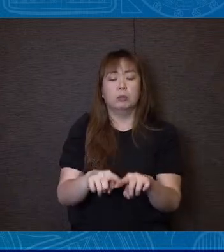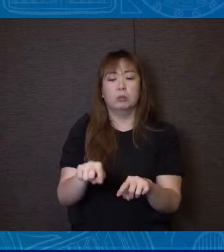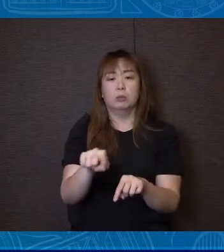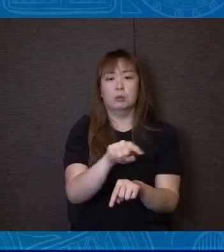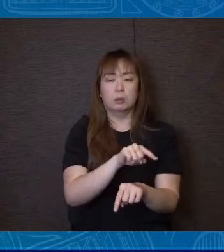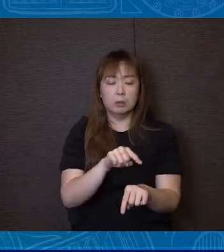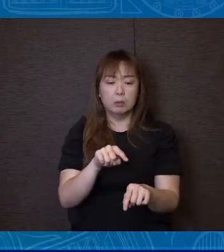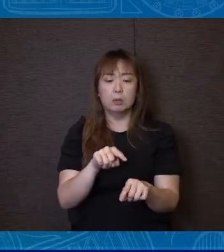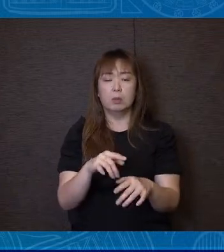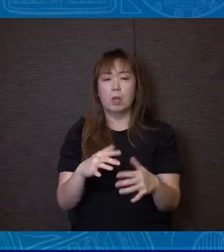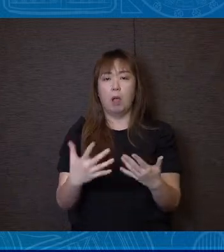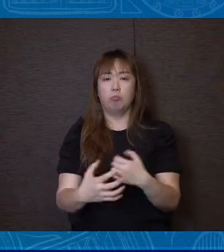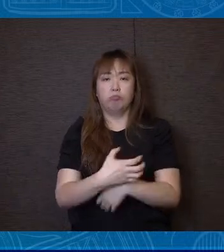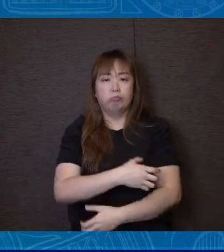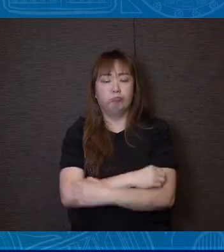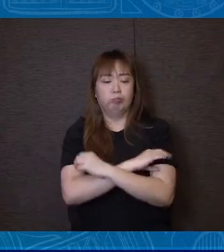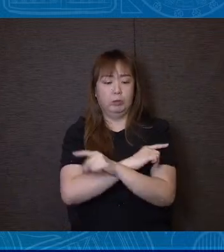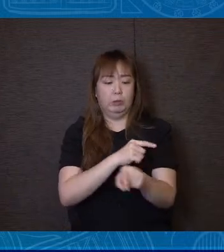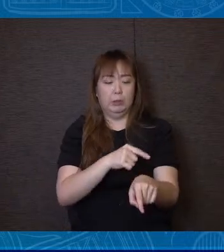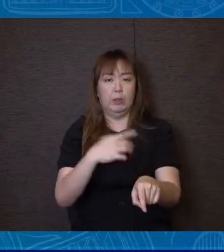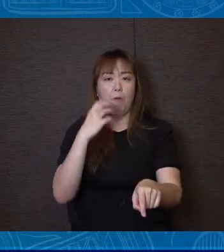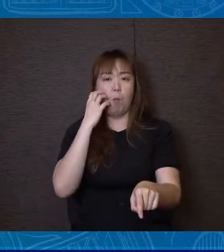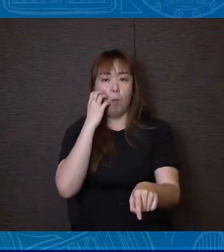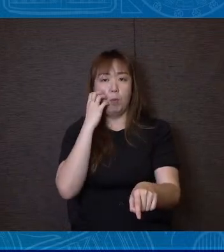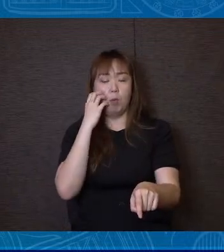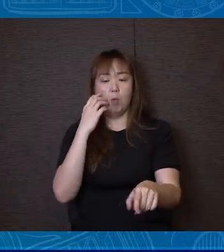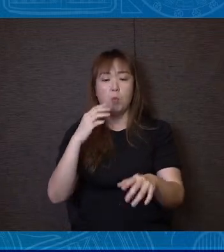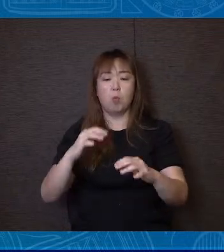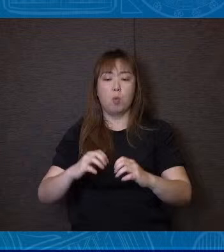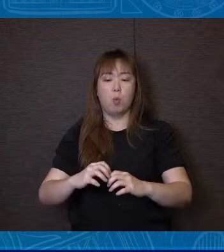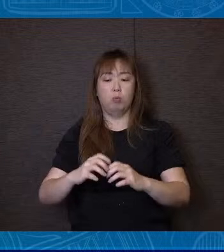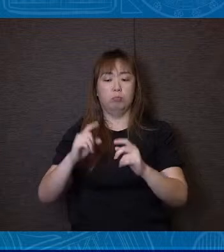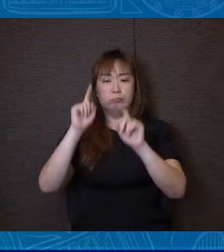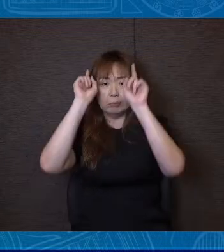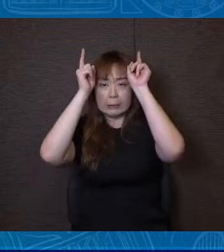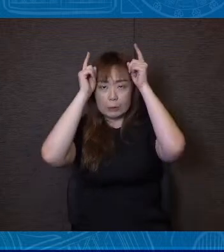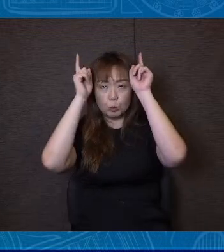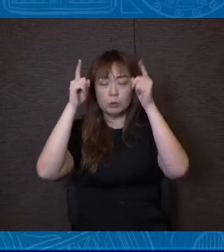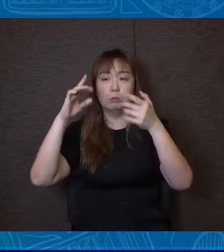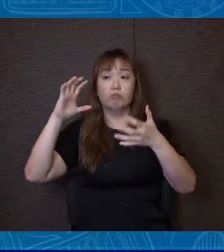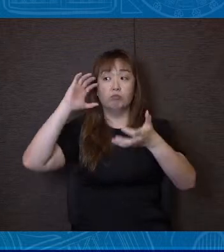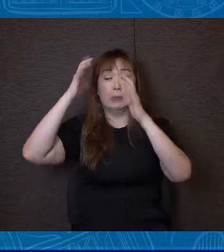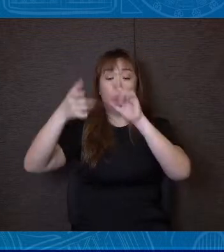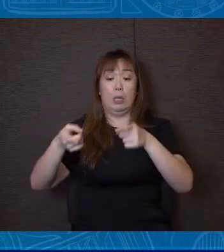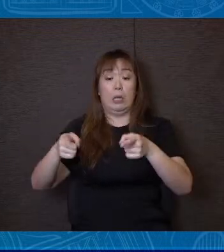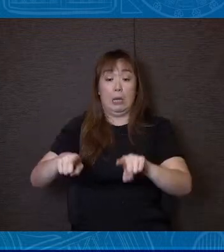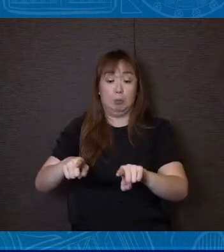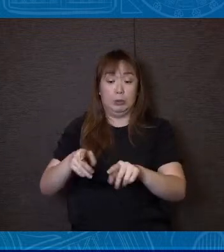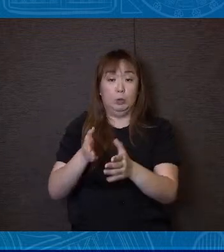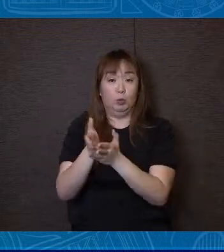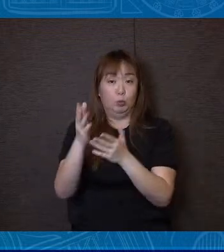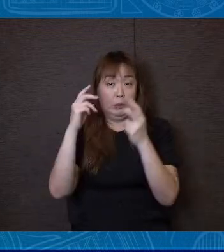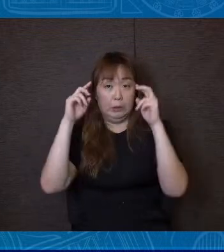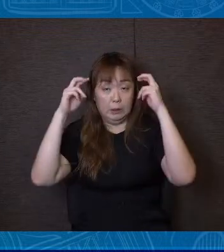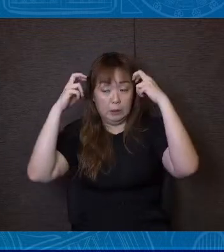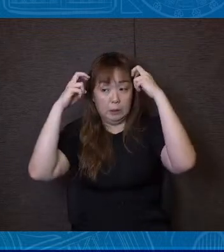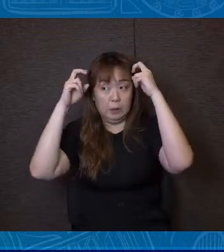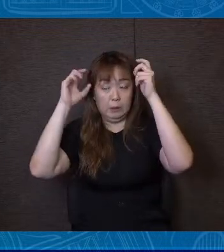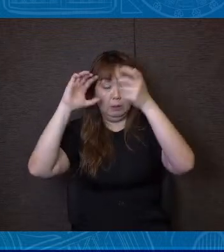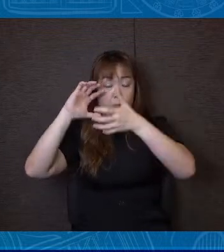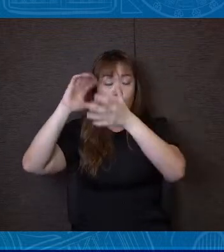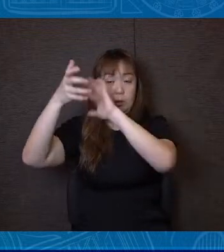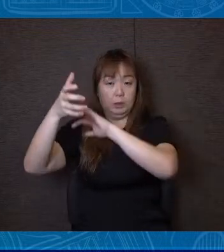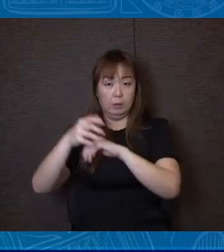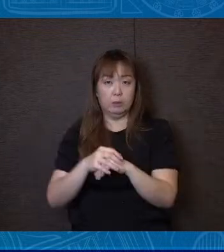the resilience of networks, especially mobile networks during disasters, and also a little bit what kind of policies